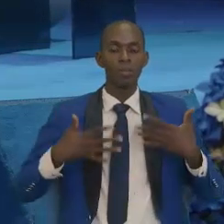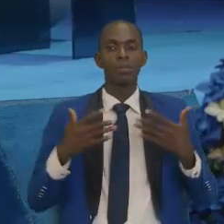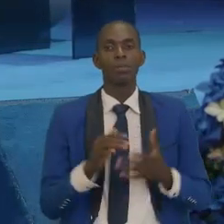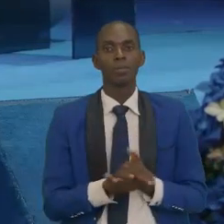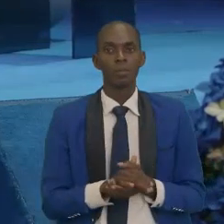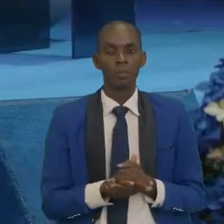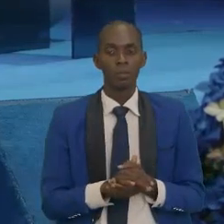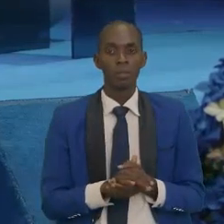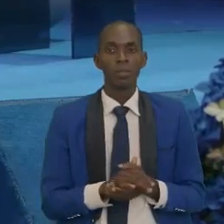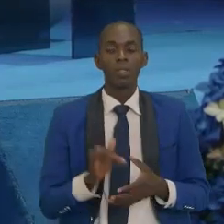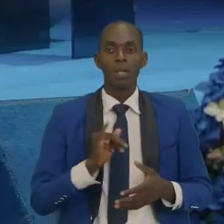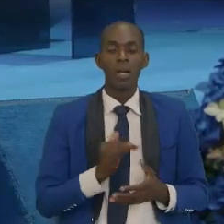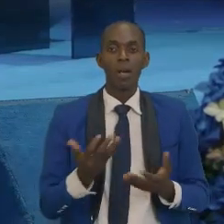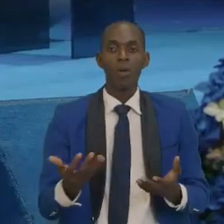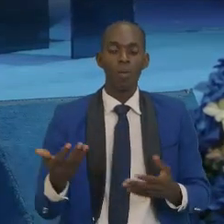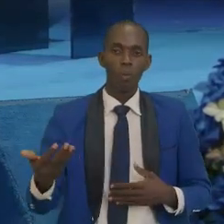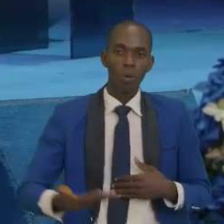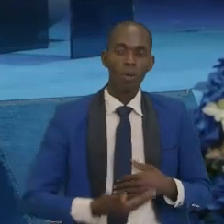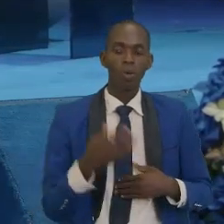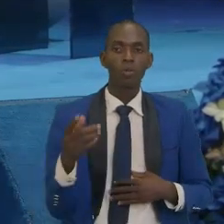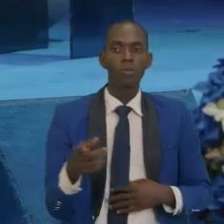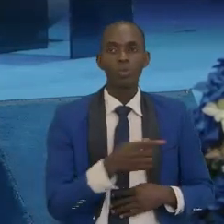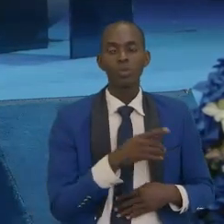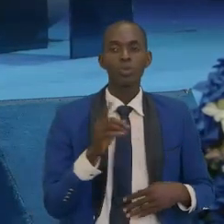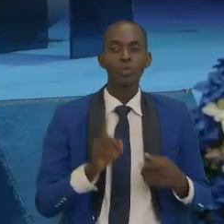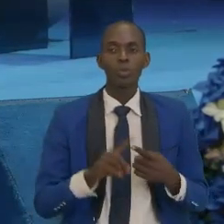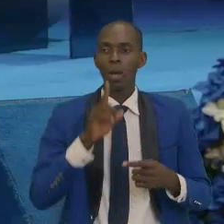I welcome you to assured salvation.